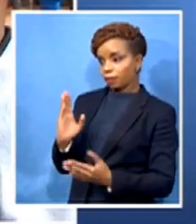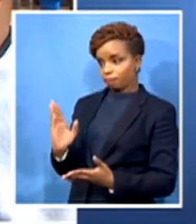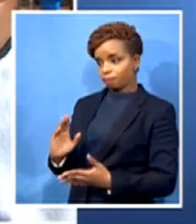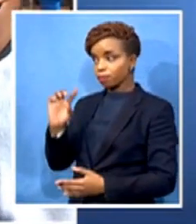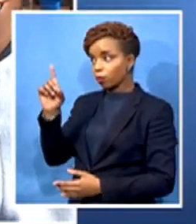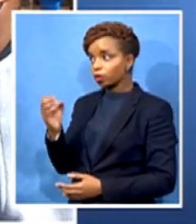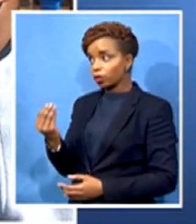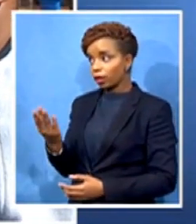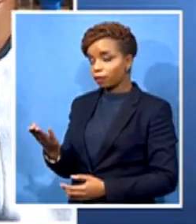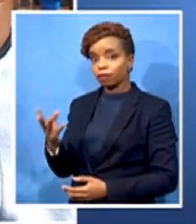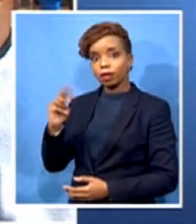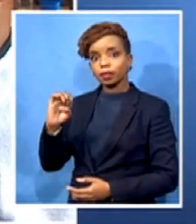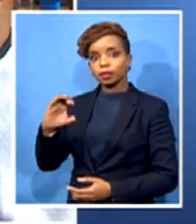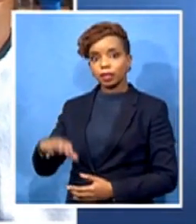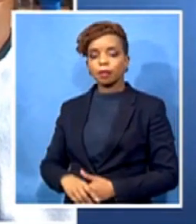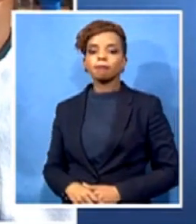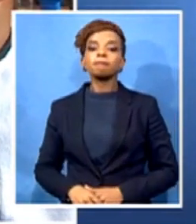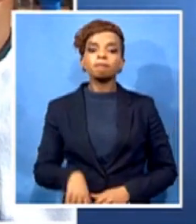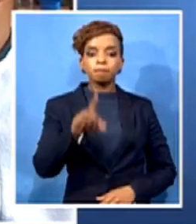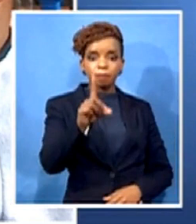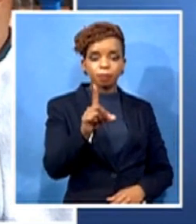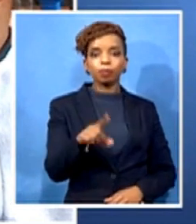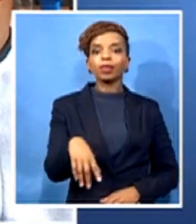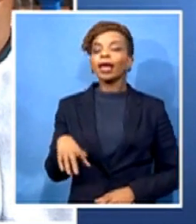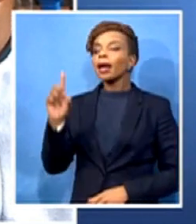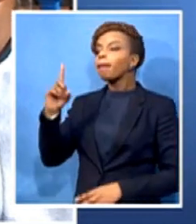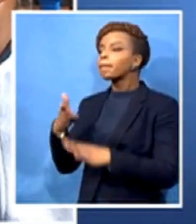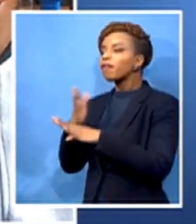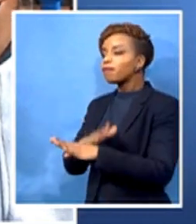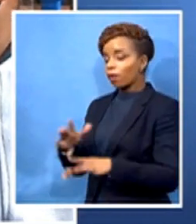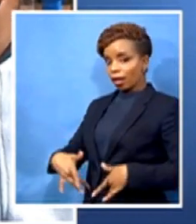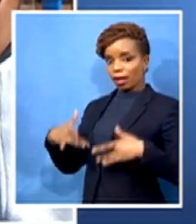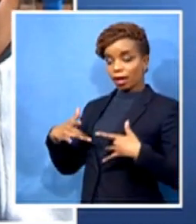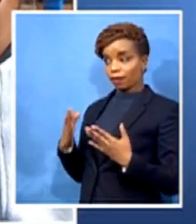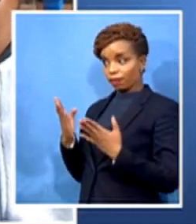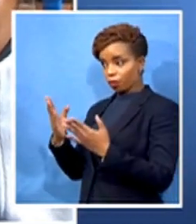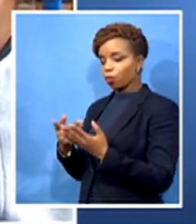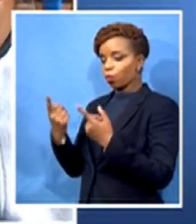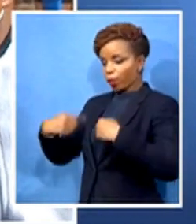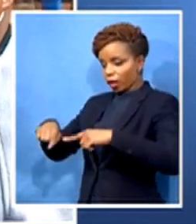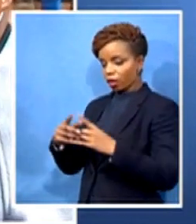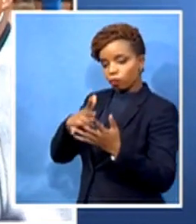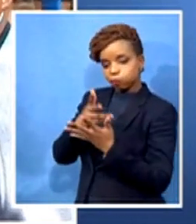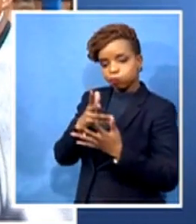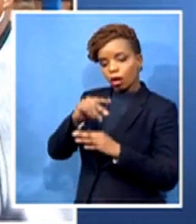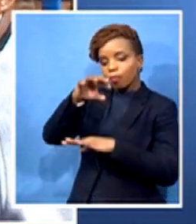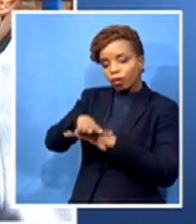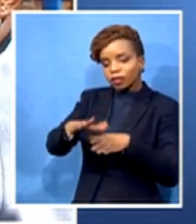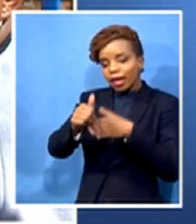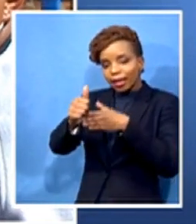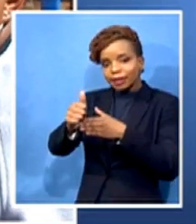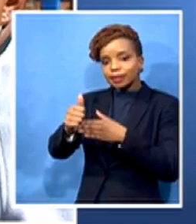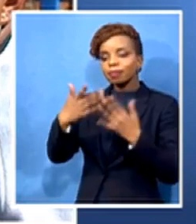before coming live to you, we were talking to the provincial leadership of COSAS, Skalo Mahladisa,